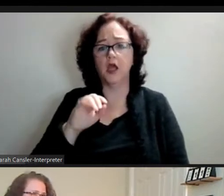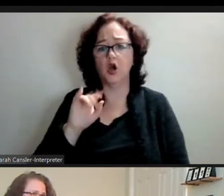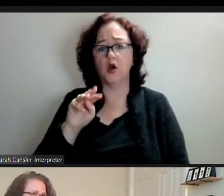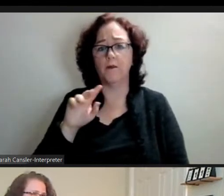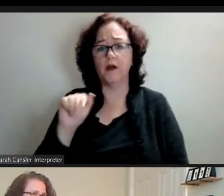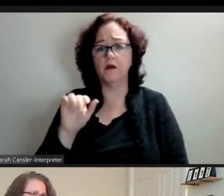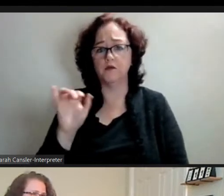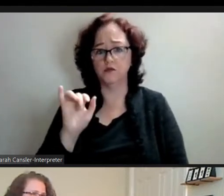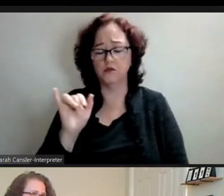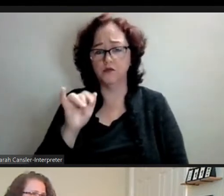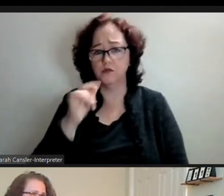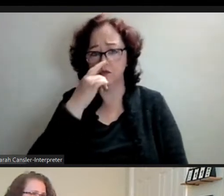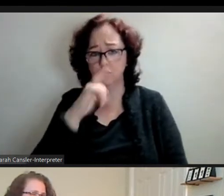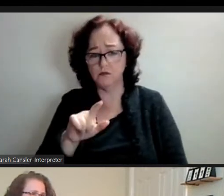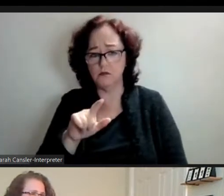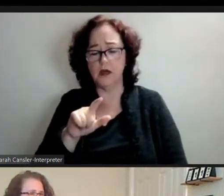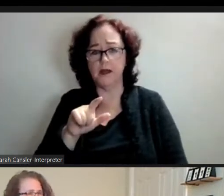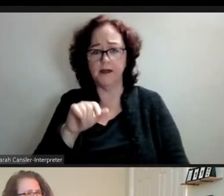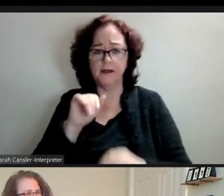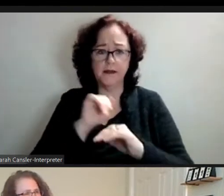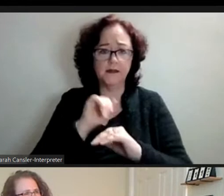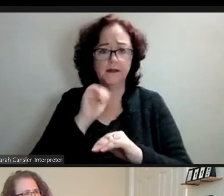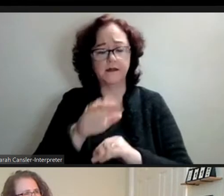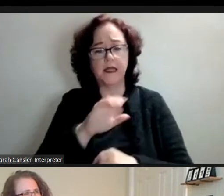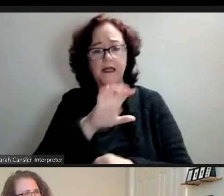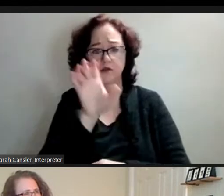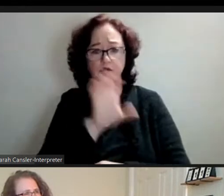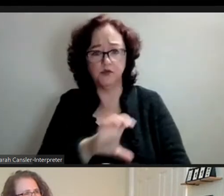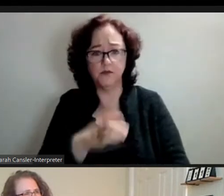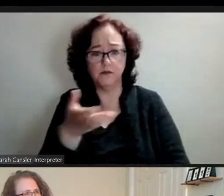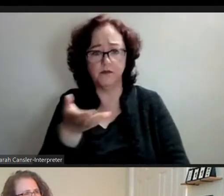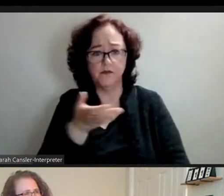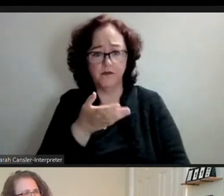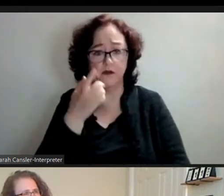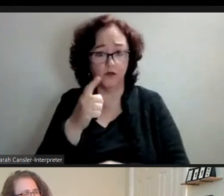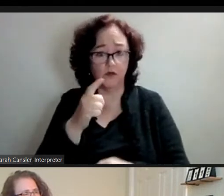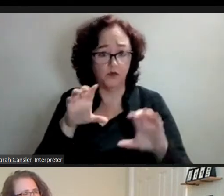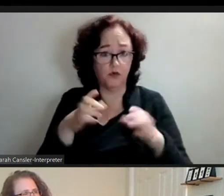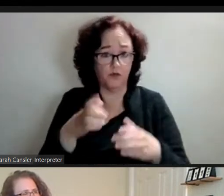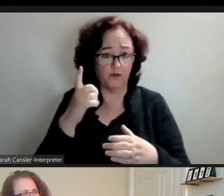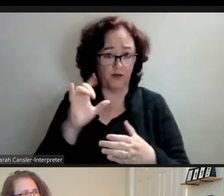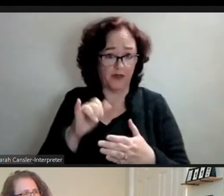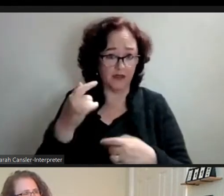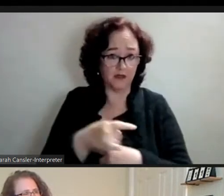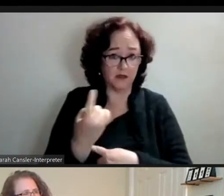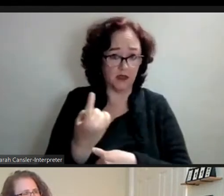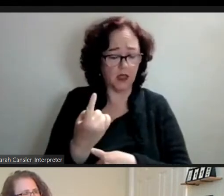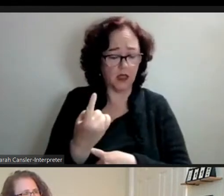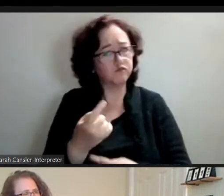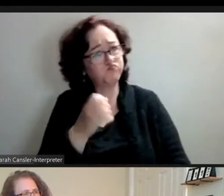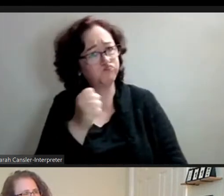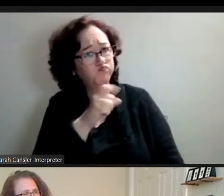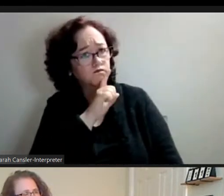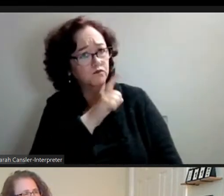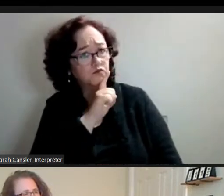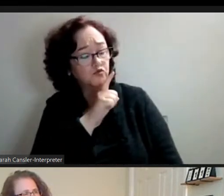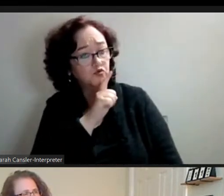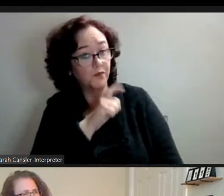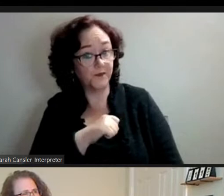also send out a Zoom invite for the group for that day? Yeah, sounds good. Do you